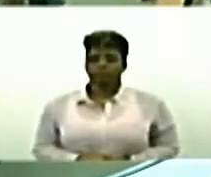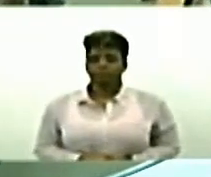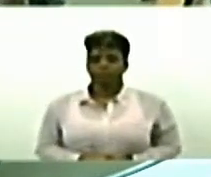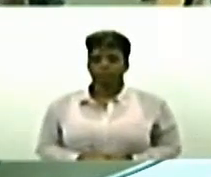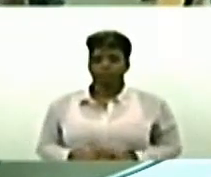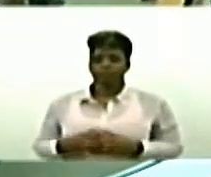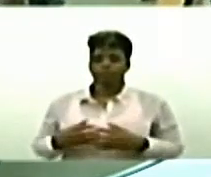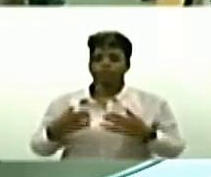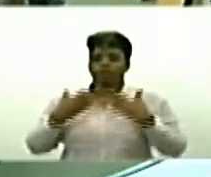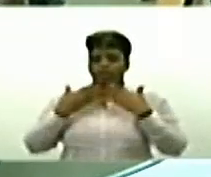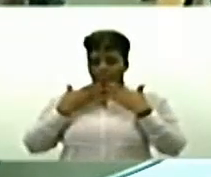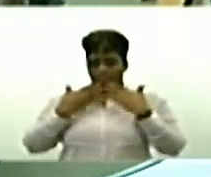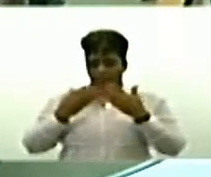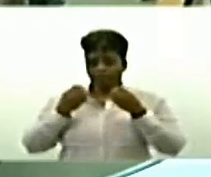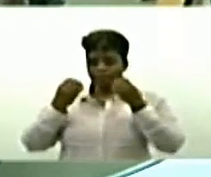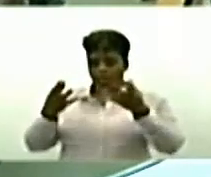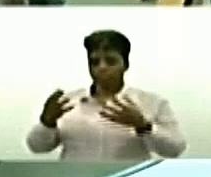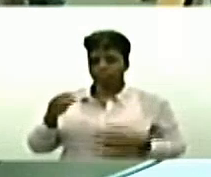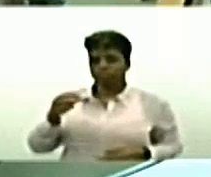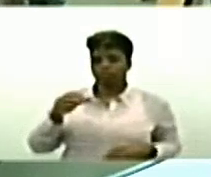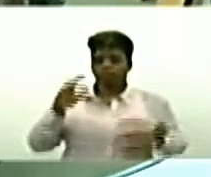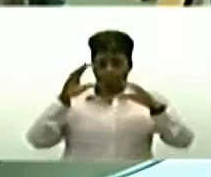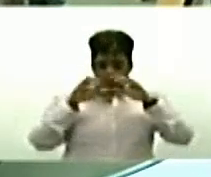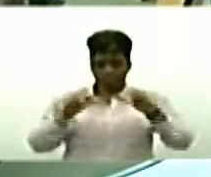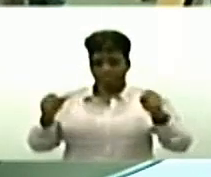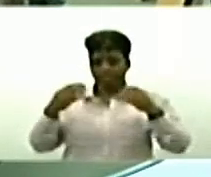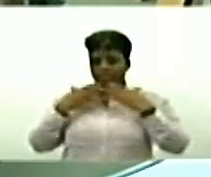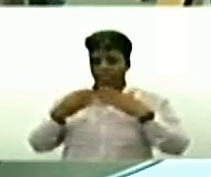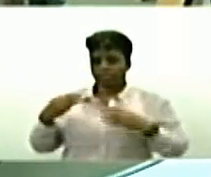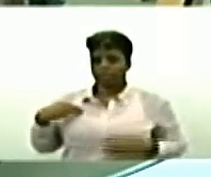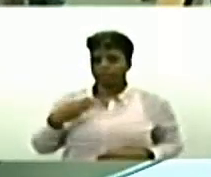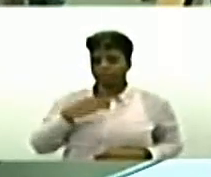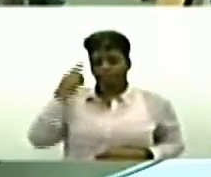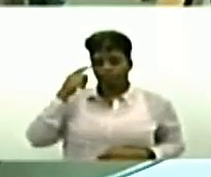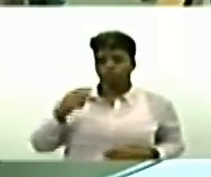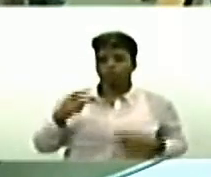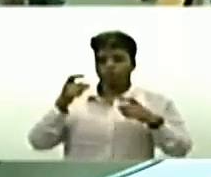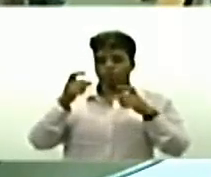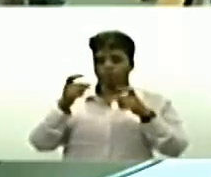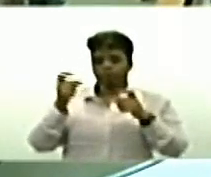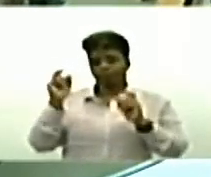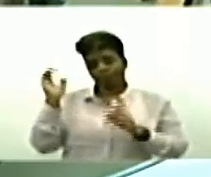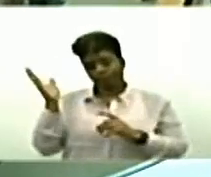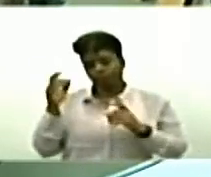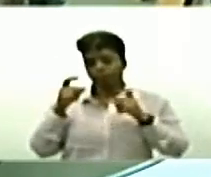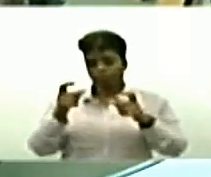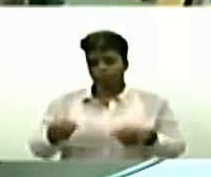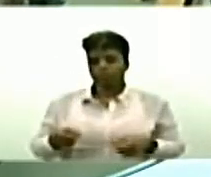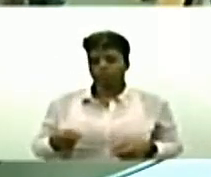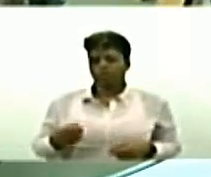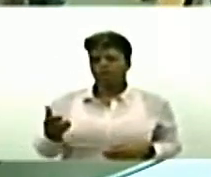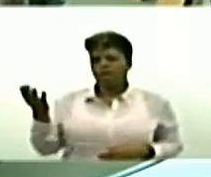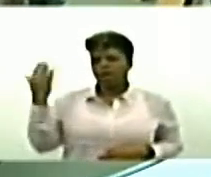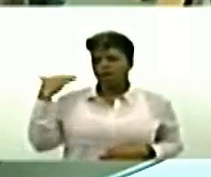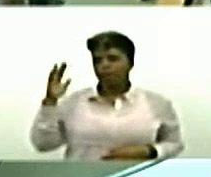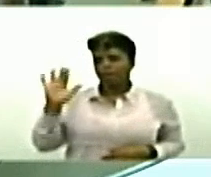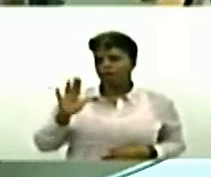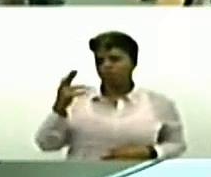Thank you very much, Mr. President. I want to thank the members for their contribution. Just about 3 weeks ago, I had